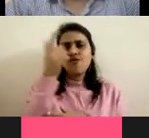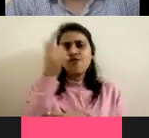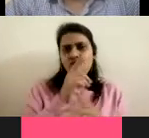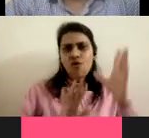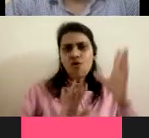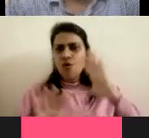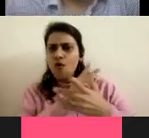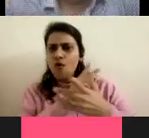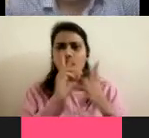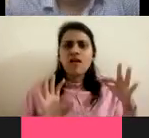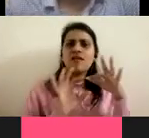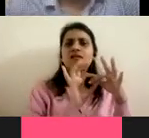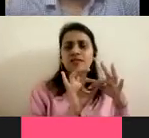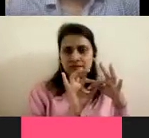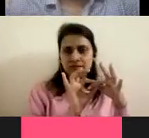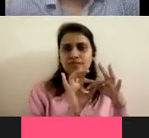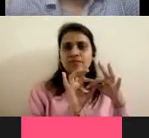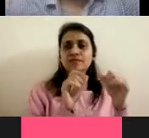accessible for an individual.